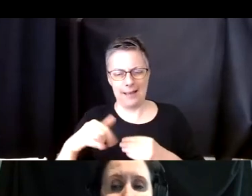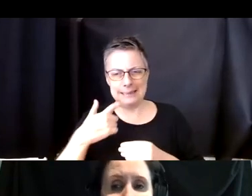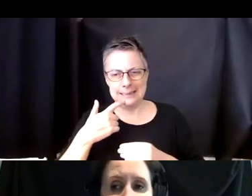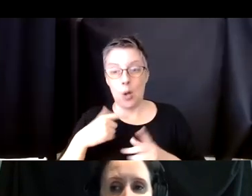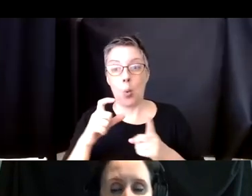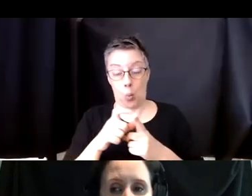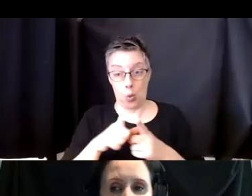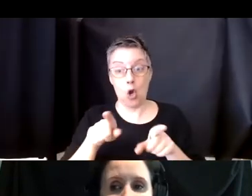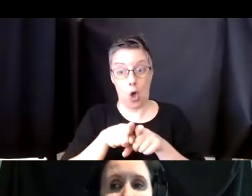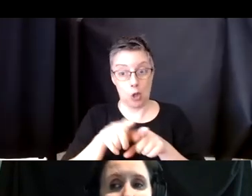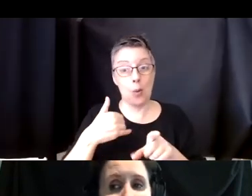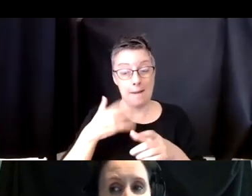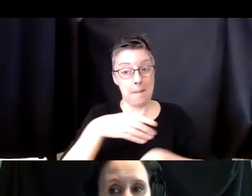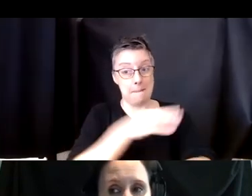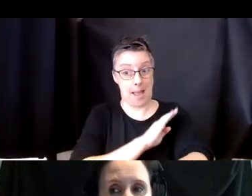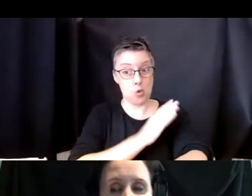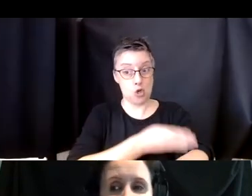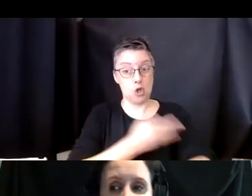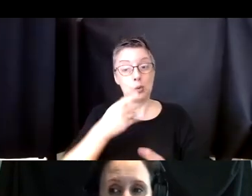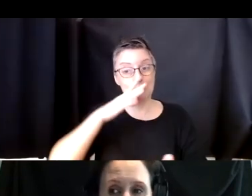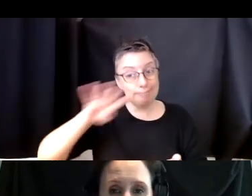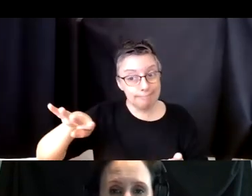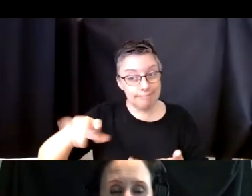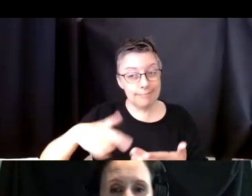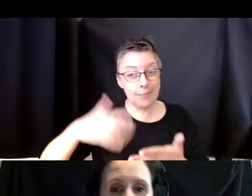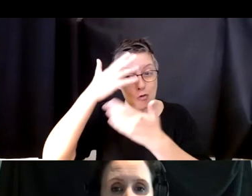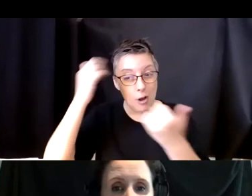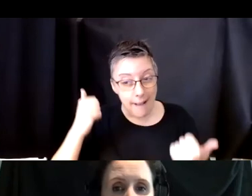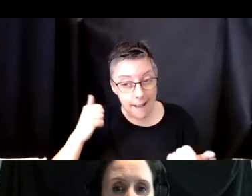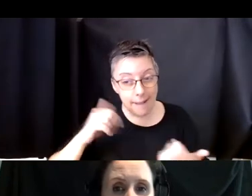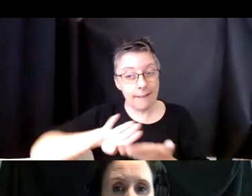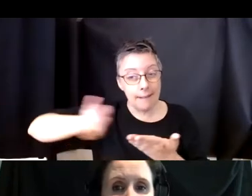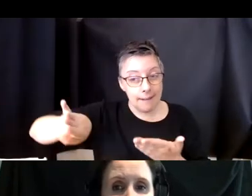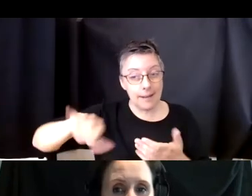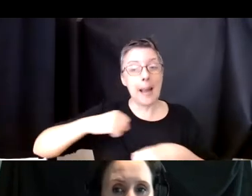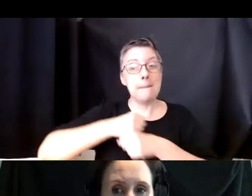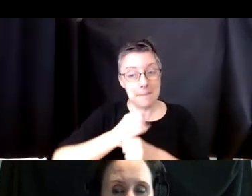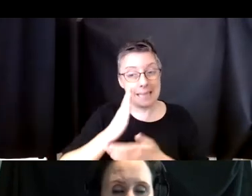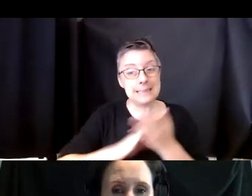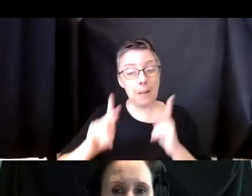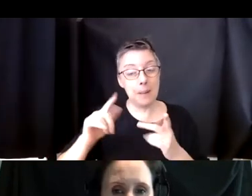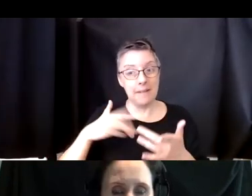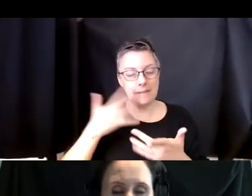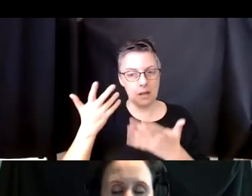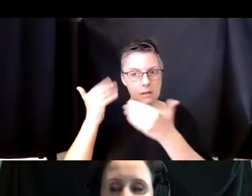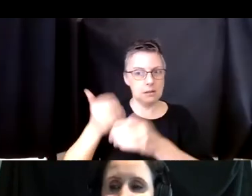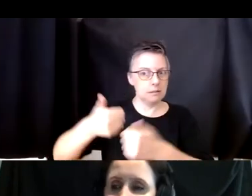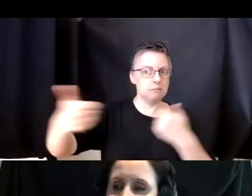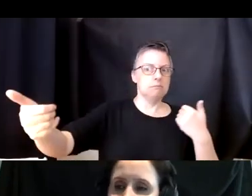words also have the power to ignore, to forget, and to make some feel further away from your